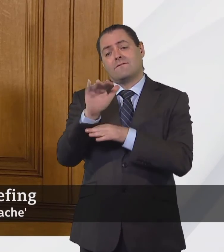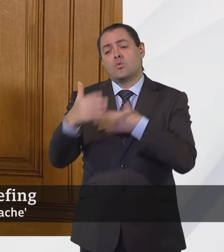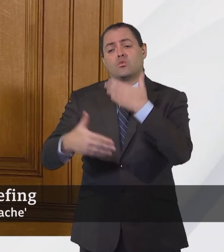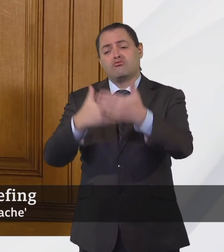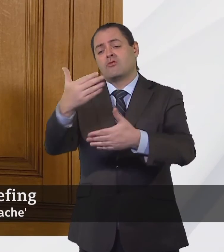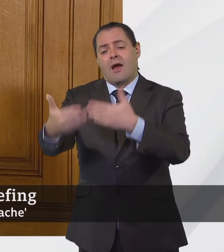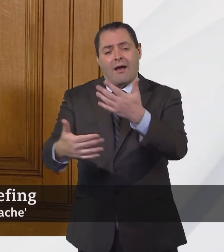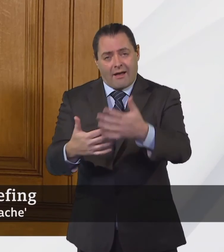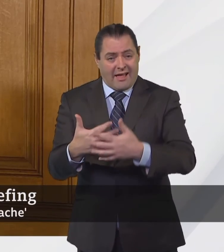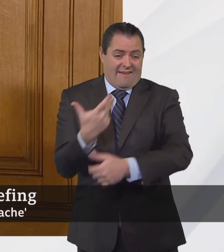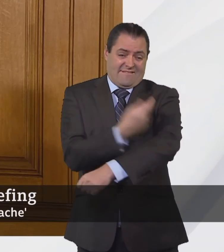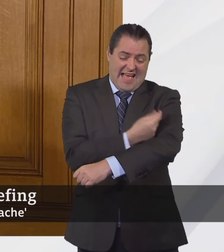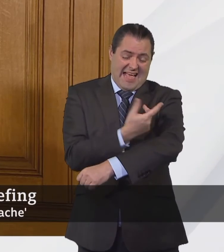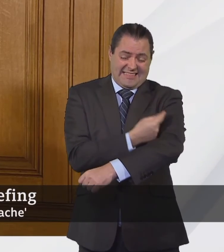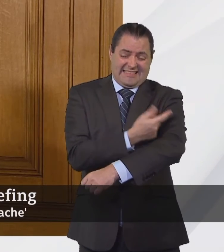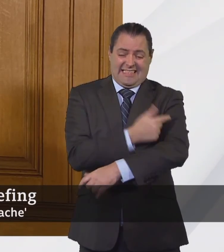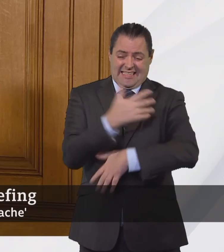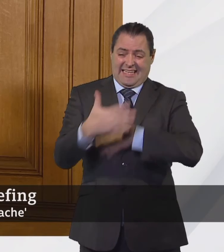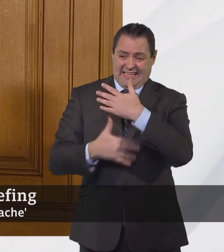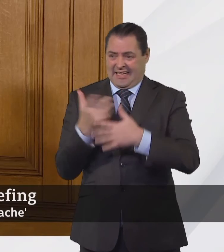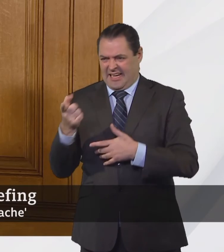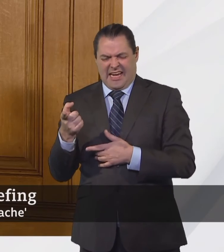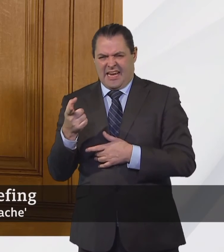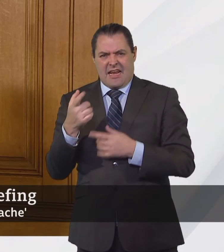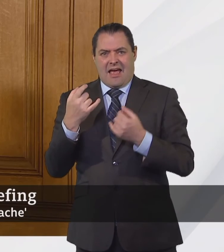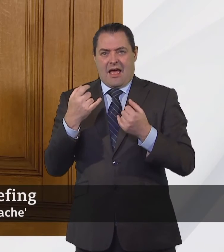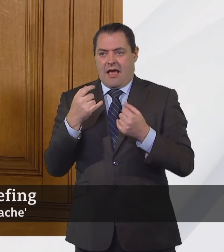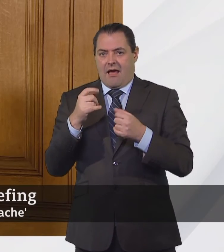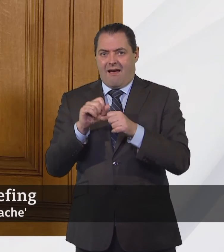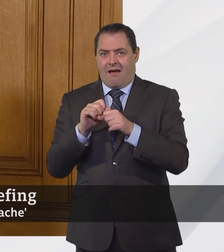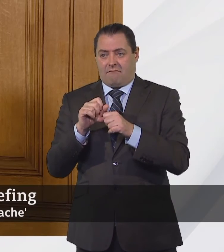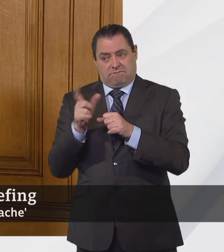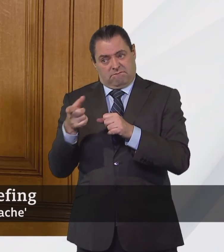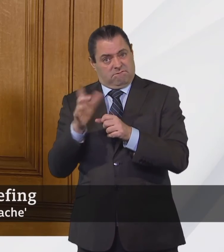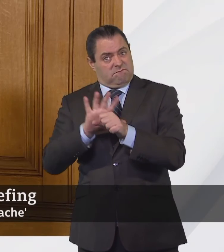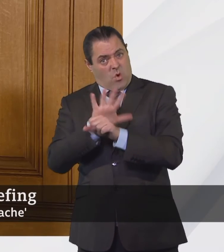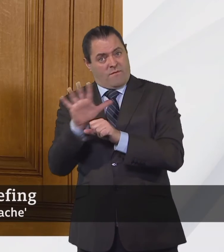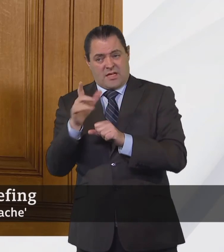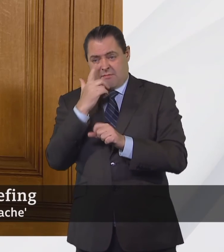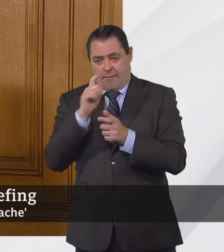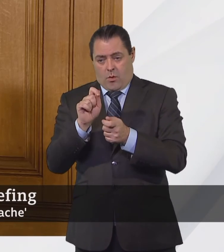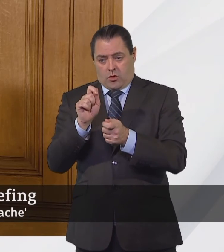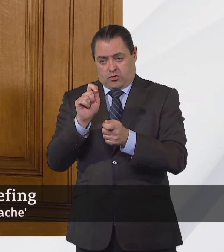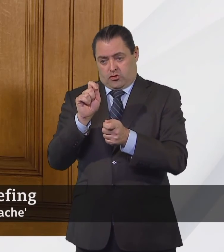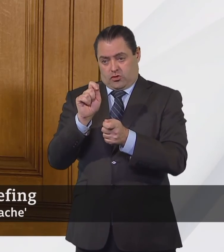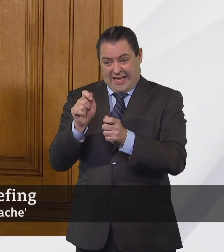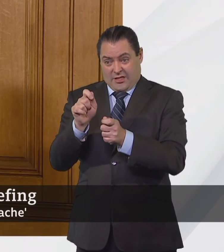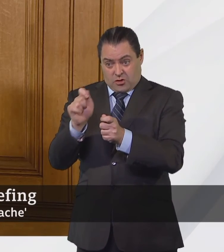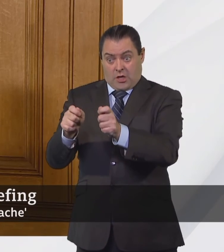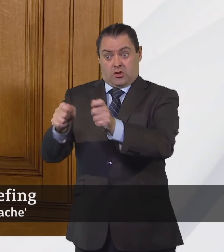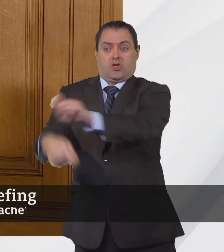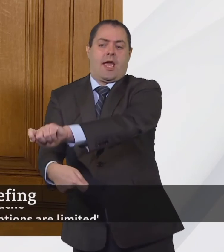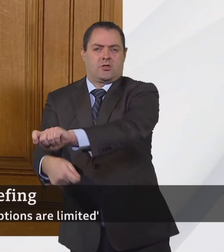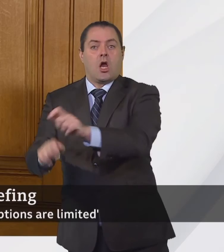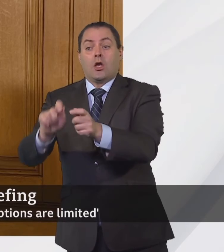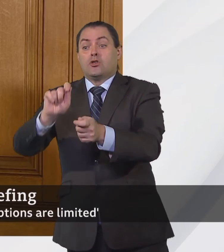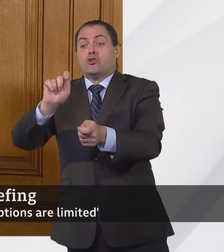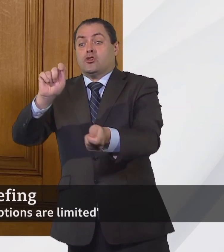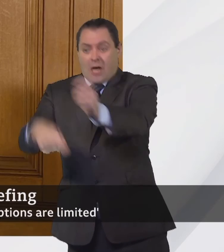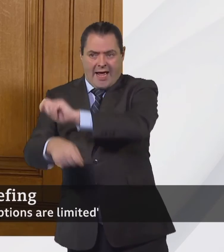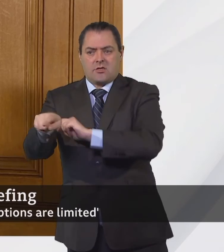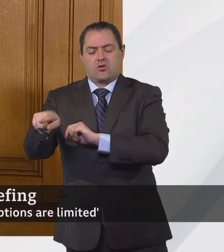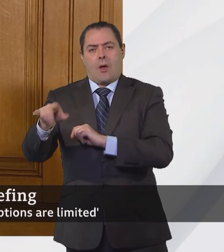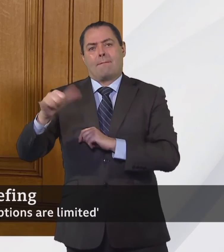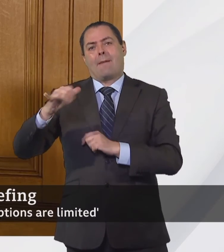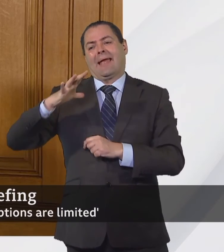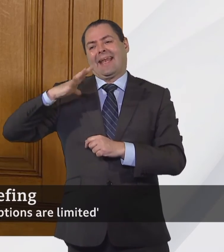other forms arise which would require new vaccines in due course. So I don't think it's the case that the vaccines that we've got